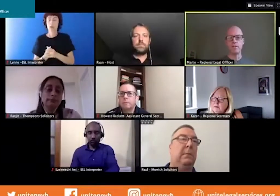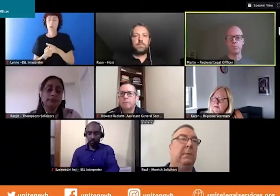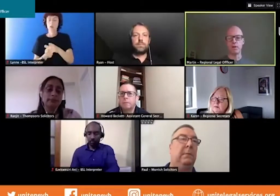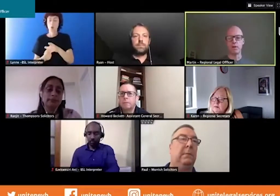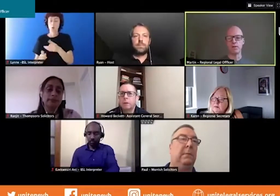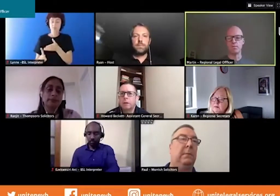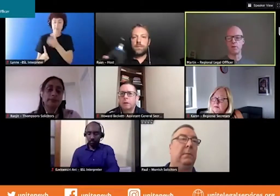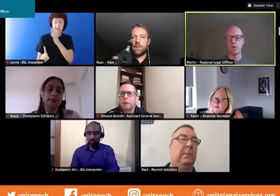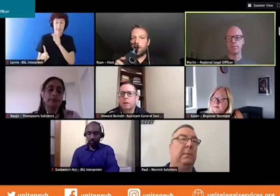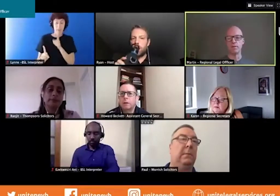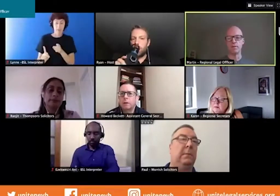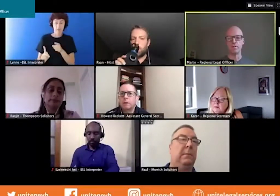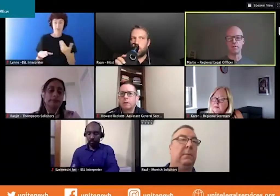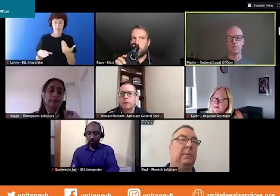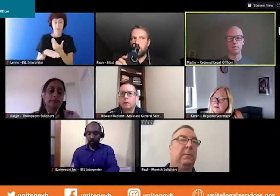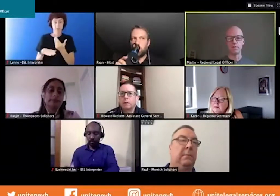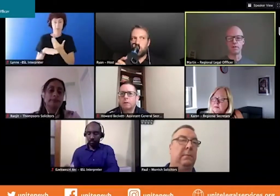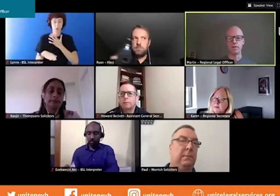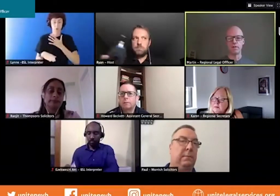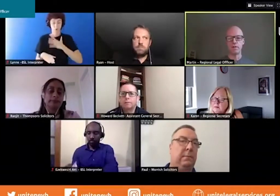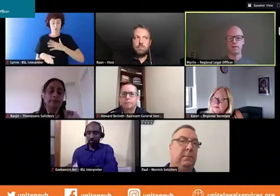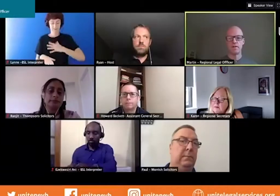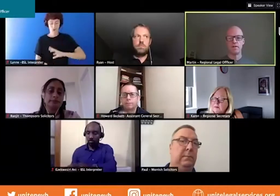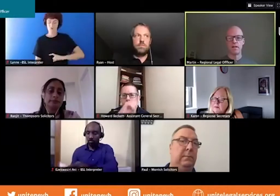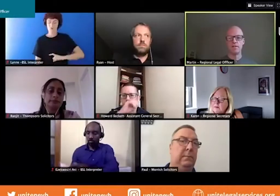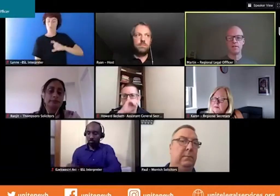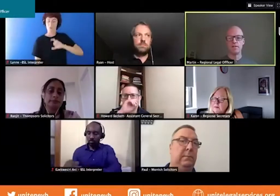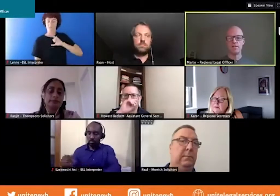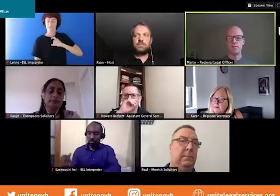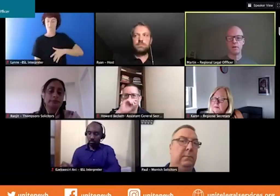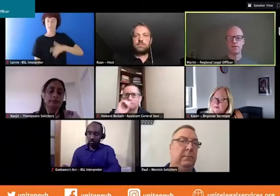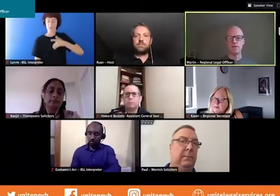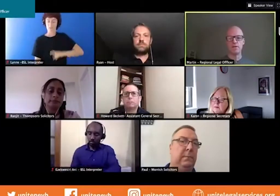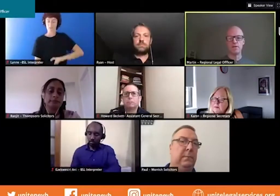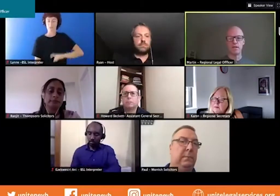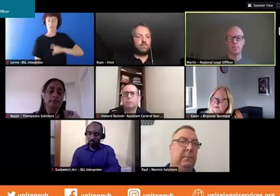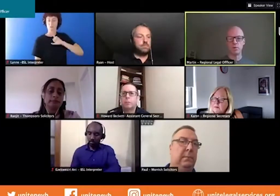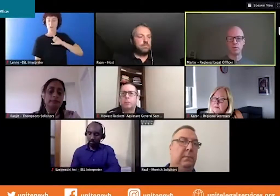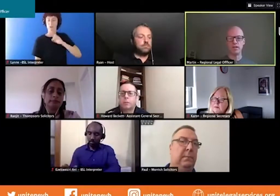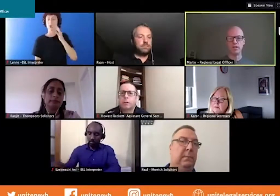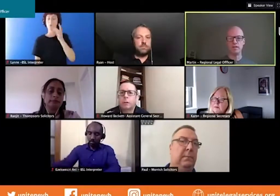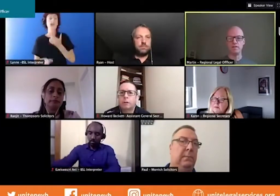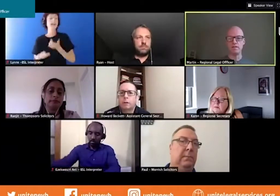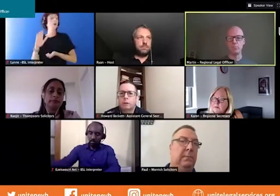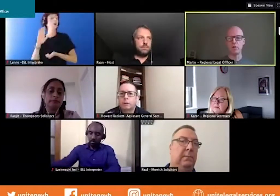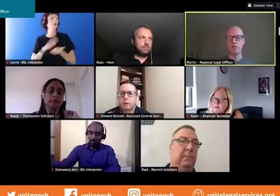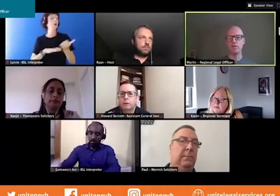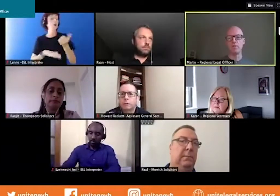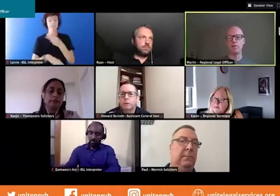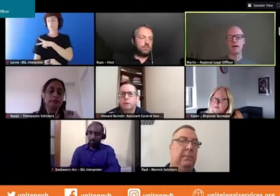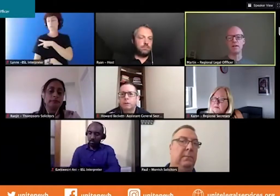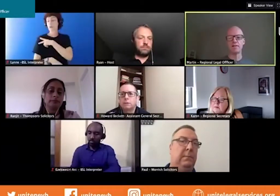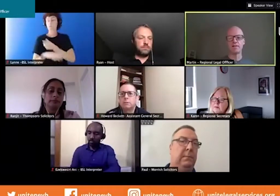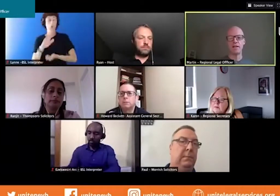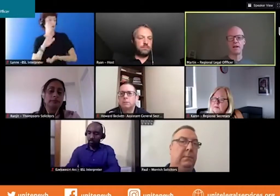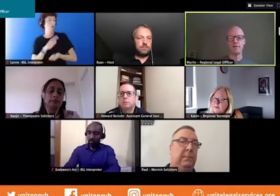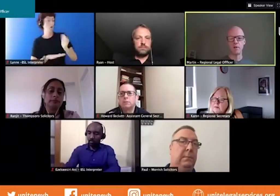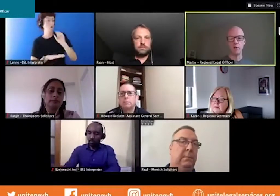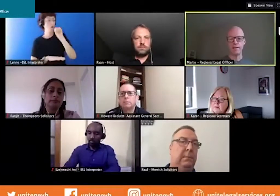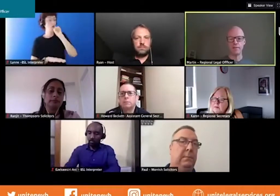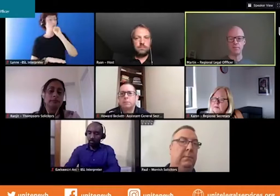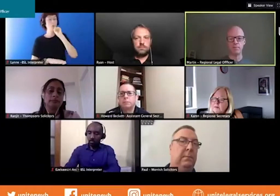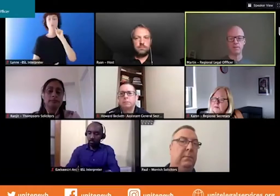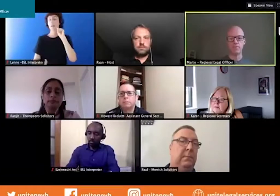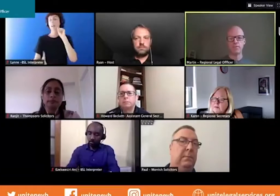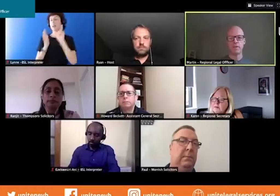the employer some confidence that, having dismissed their employee, the employee is not going to come back and have a go at